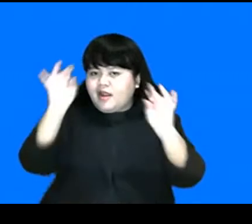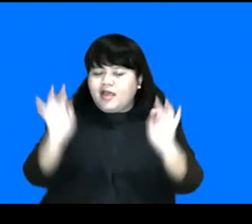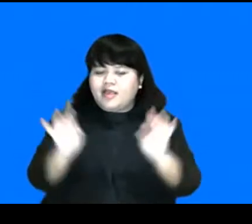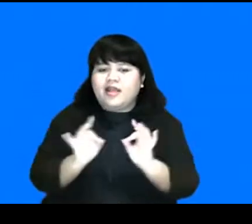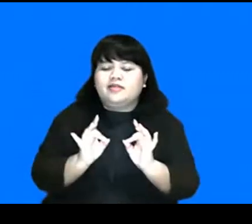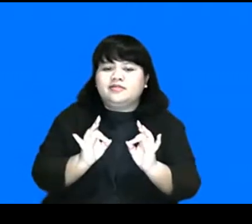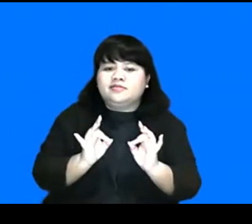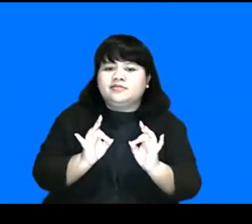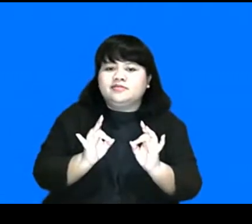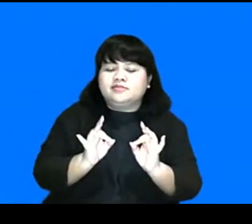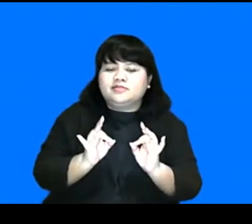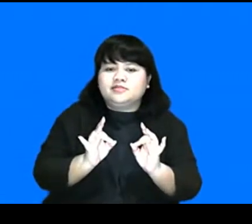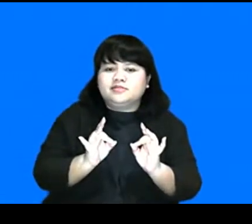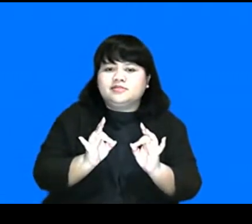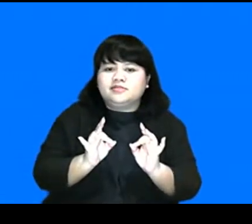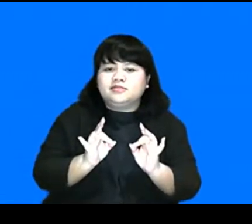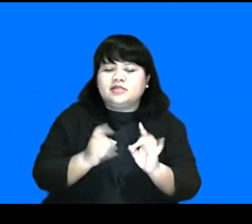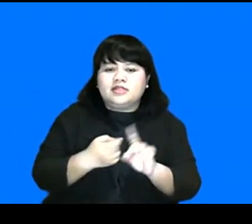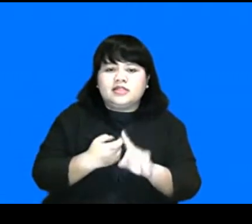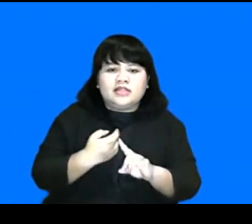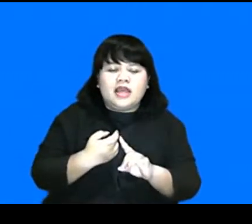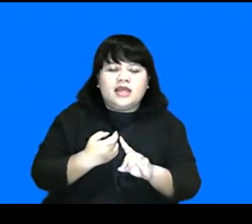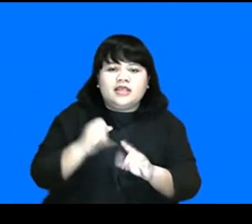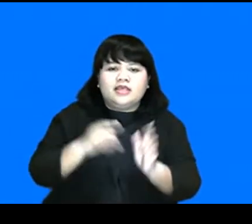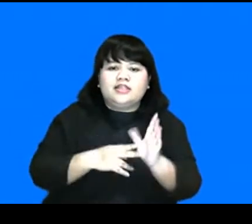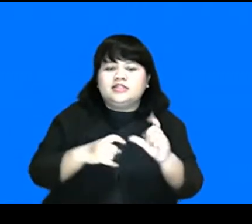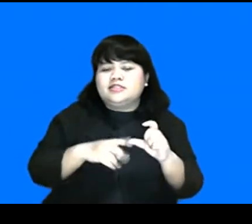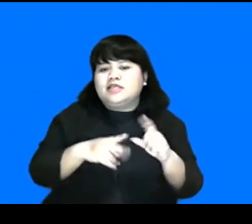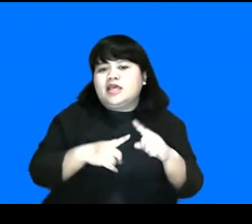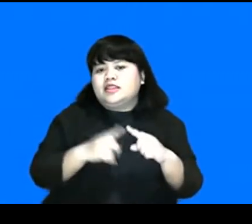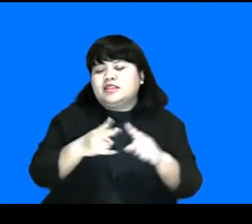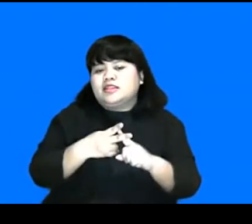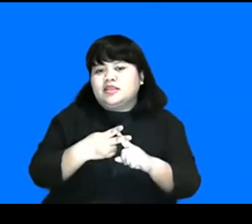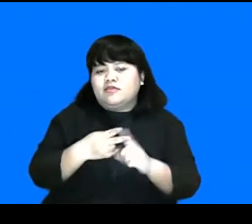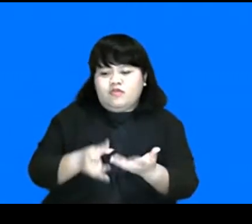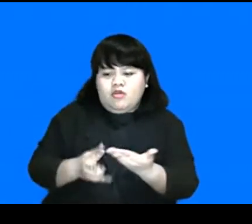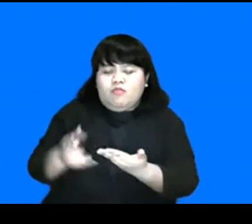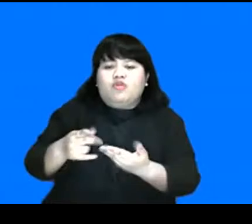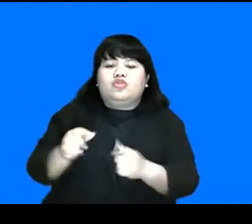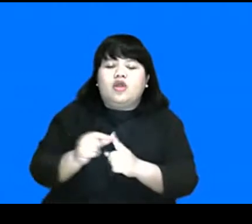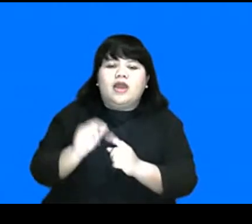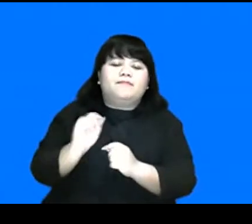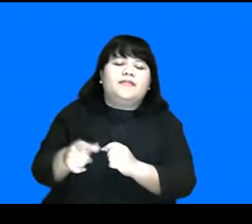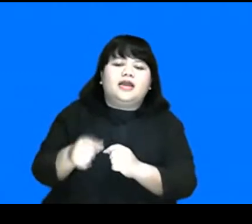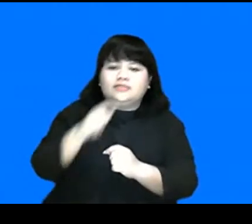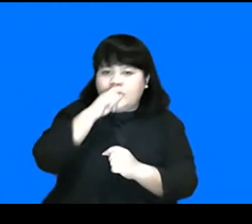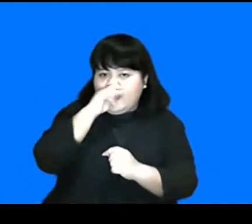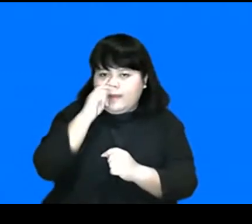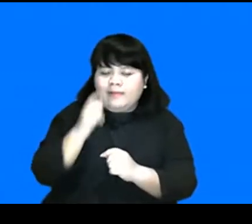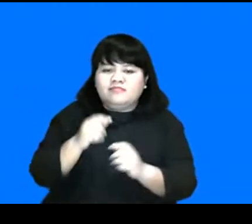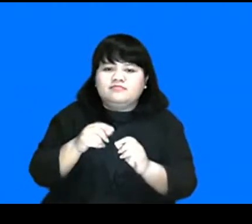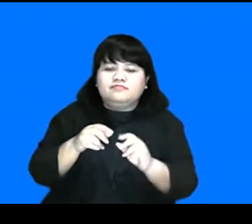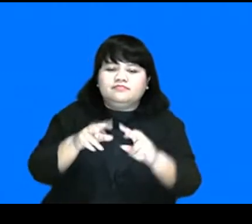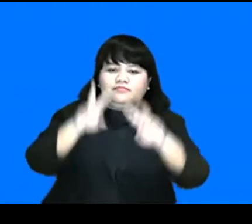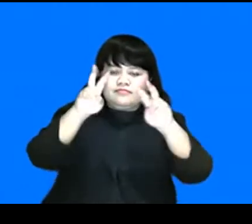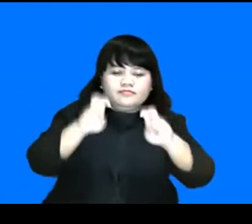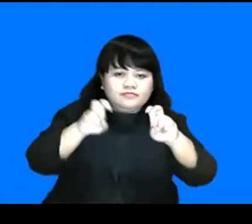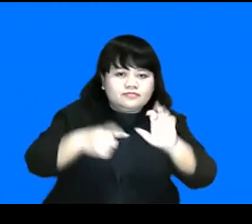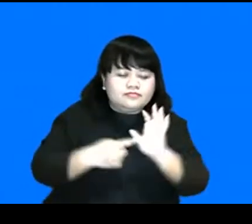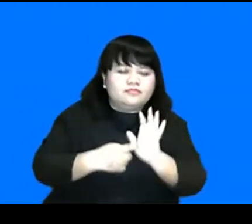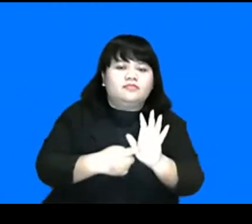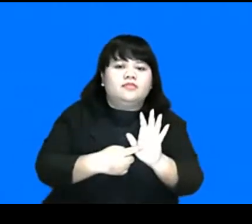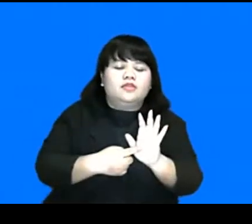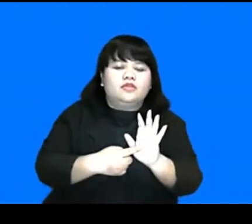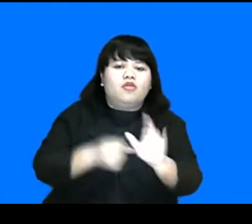incentives and on and on. And the studies have shown that, rich people did not invest. The savings that they got, they